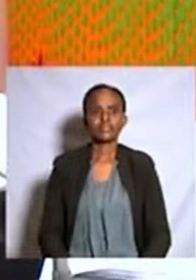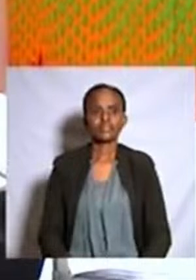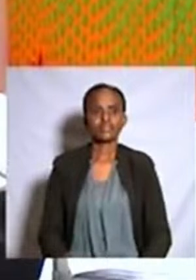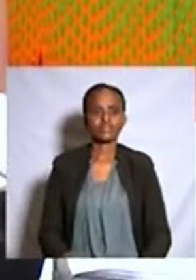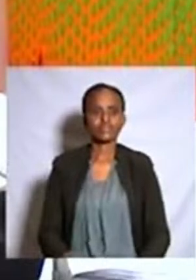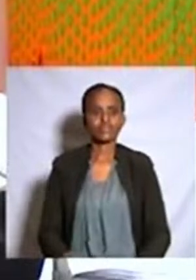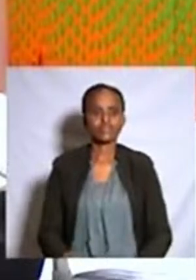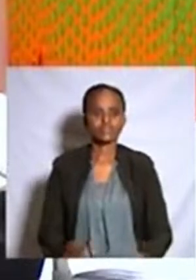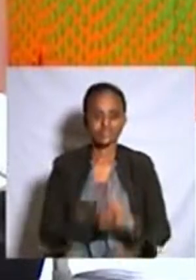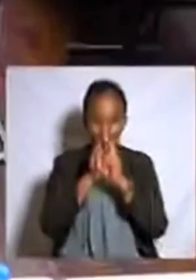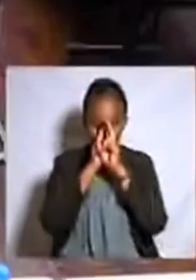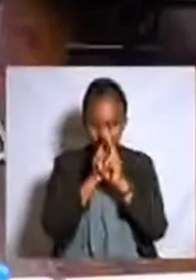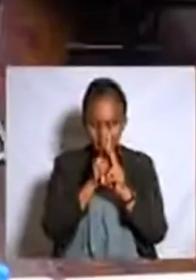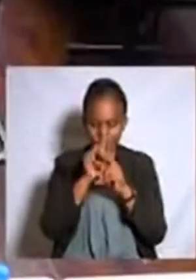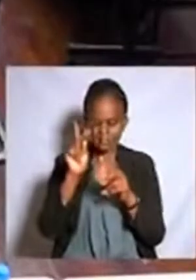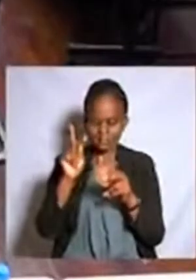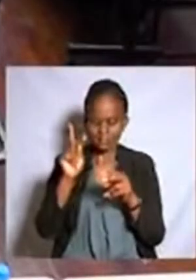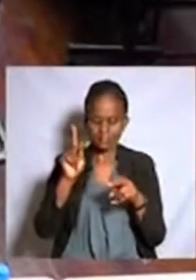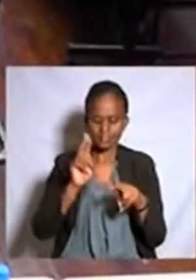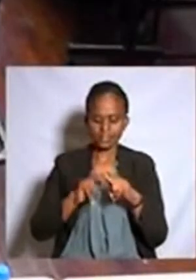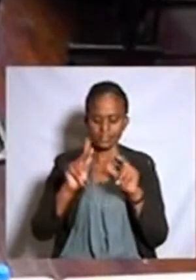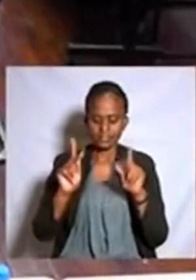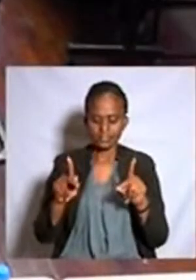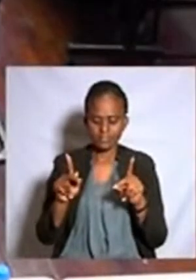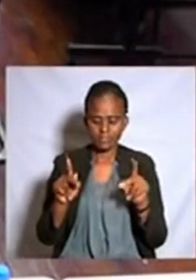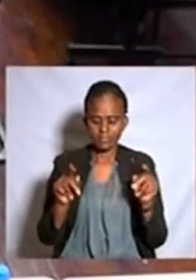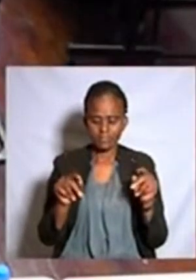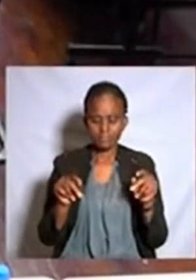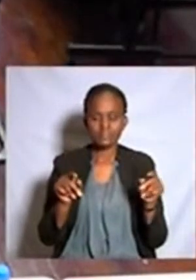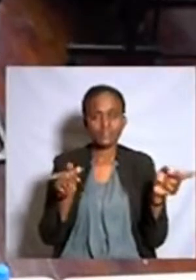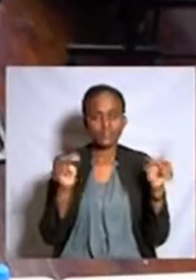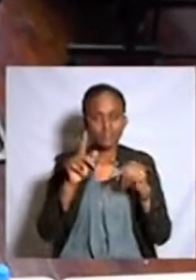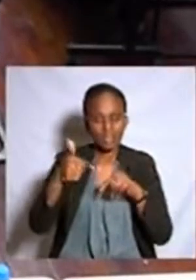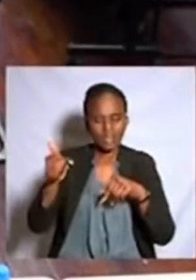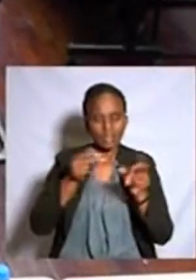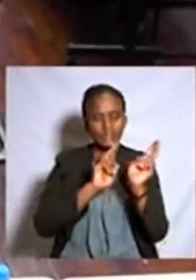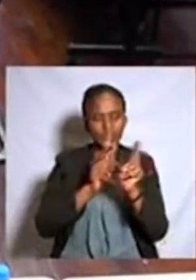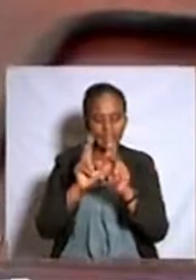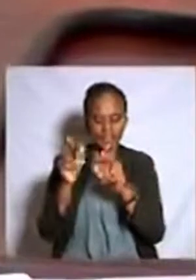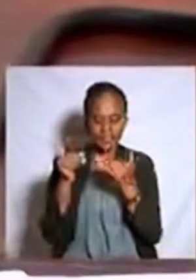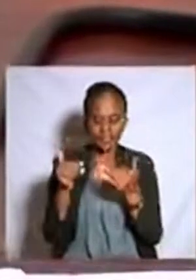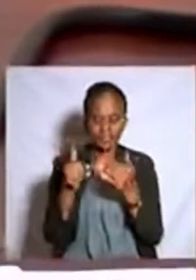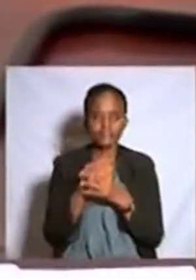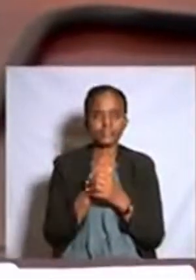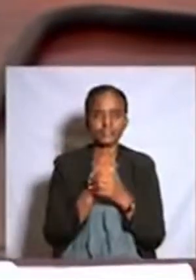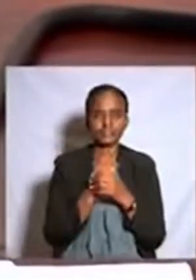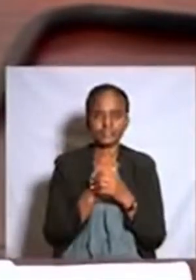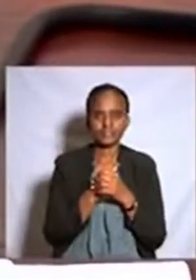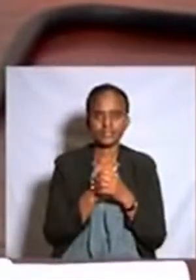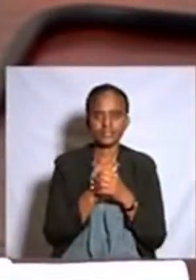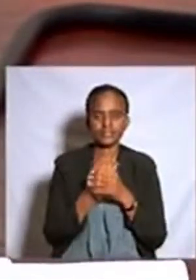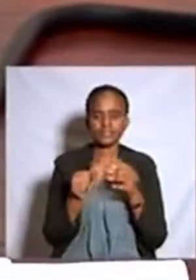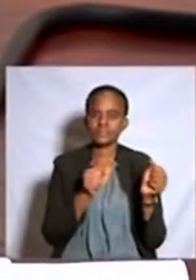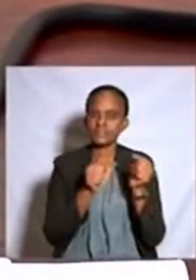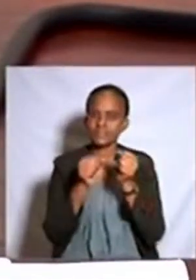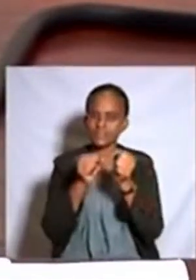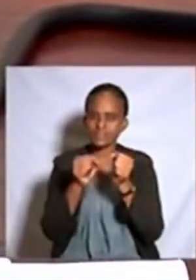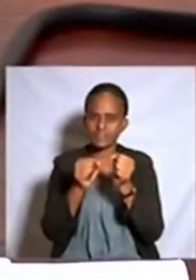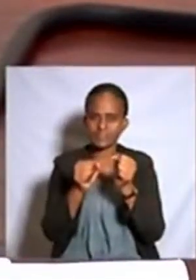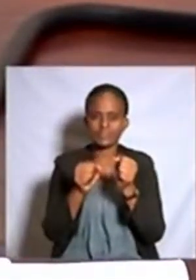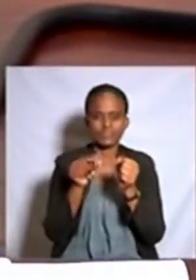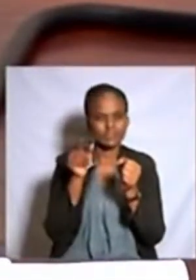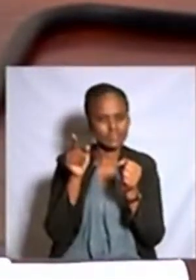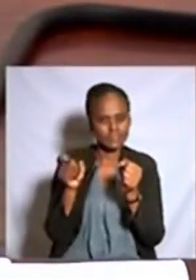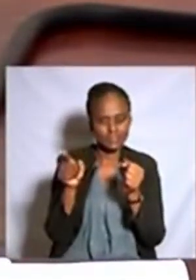Kampiongo? Maybe, Chair, as they are responding, the system was provided by the